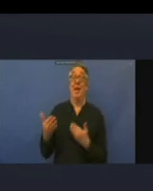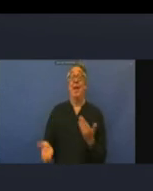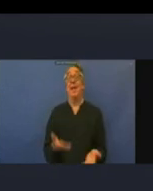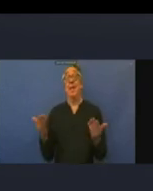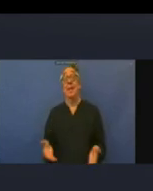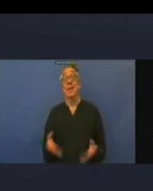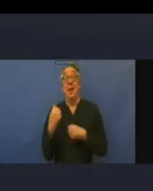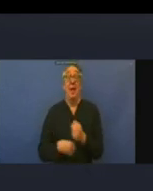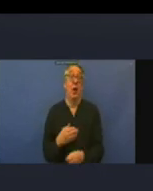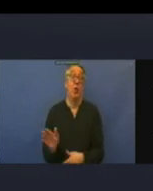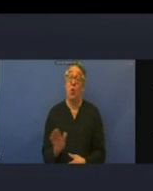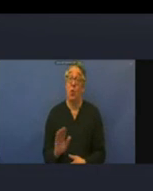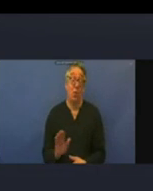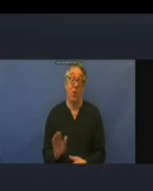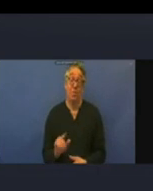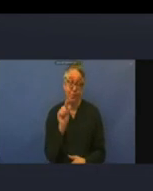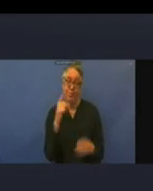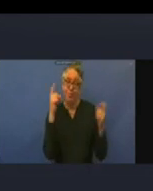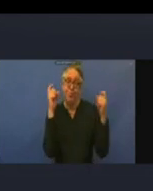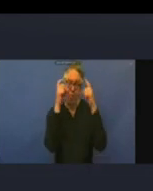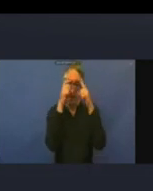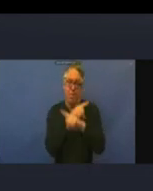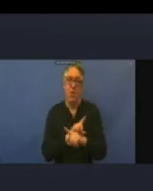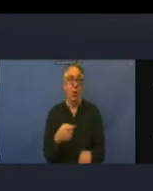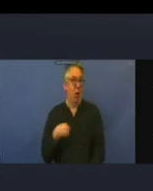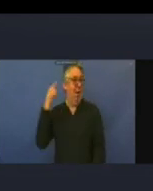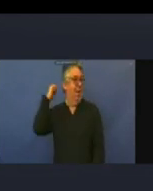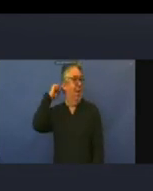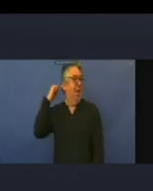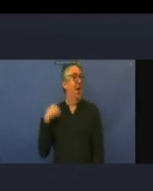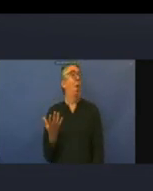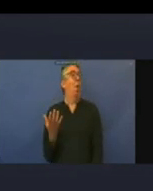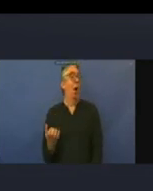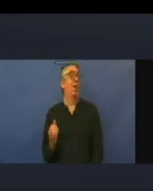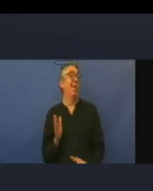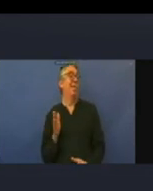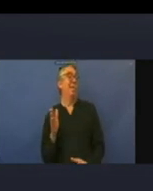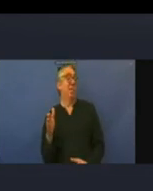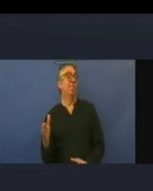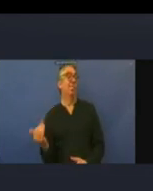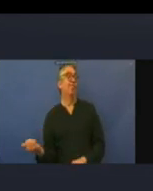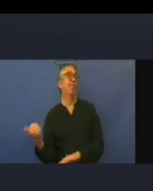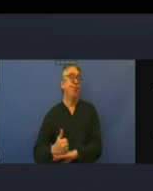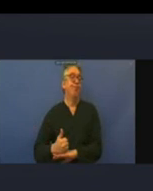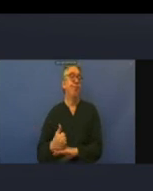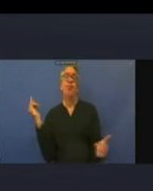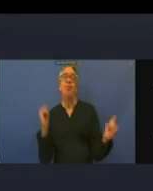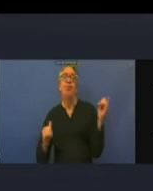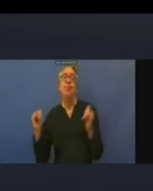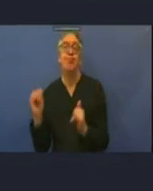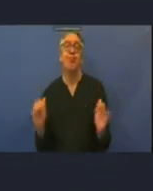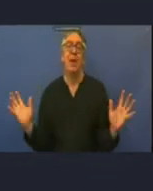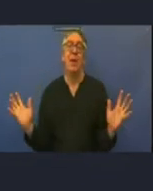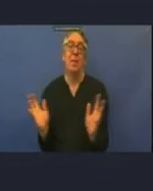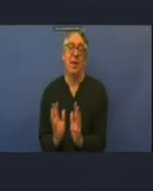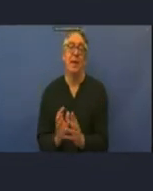the idea to continue to organize this kind of meetings in the future. Okay, thank you,